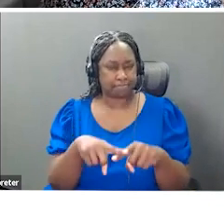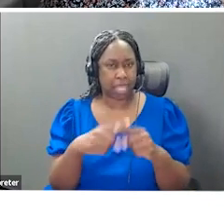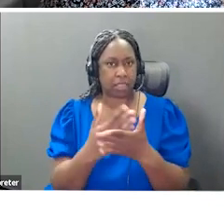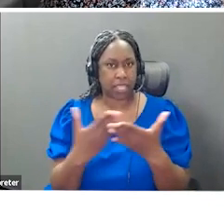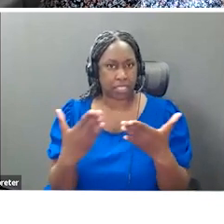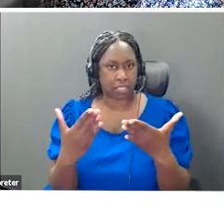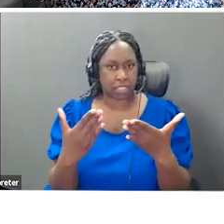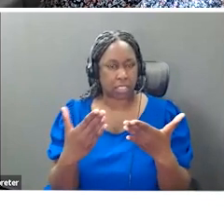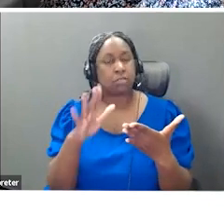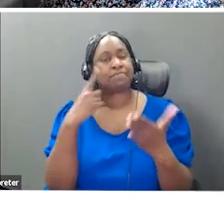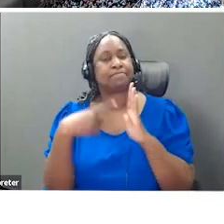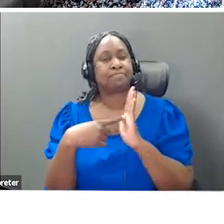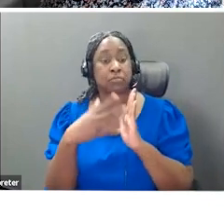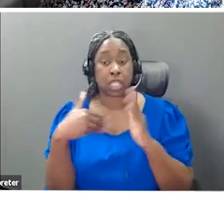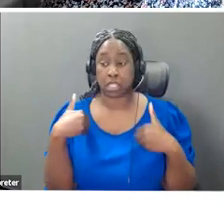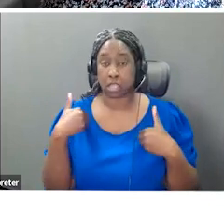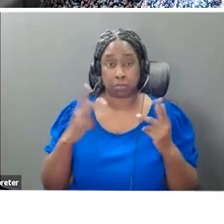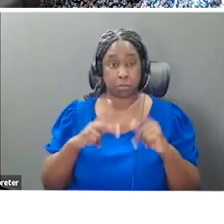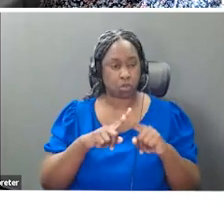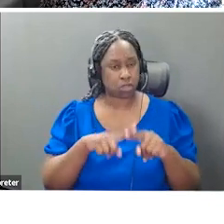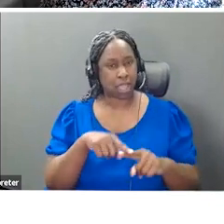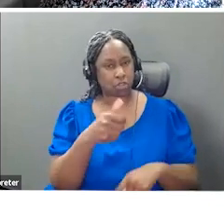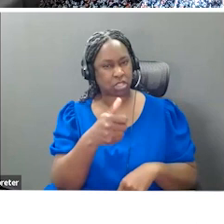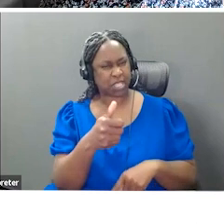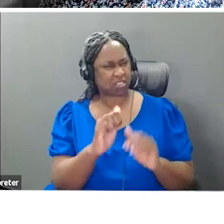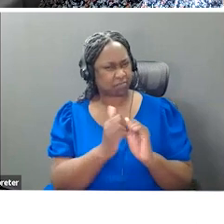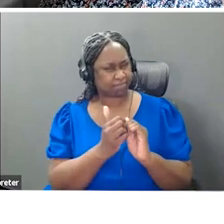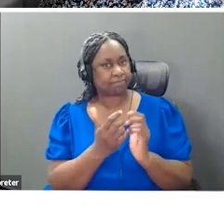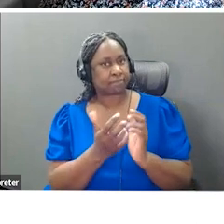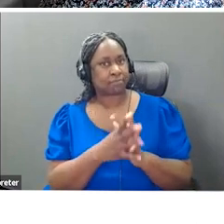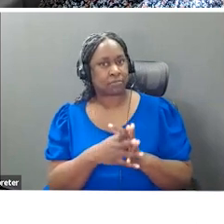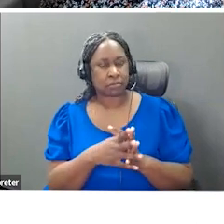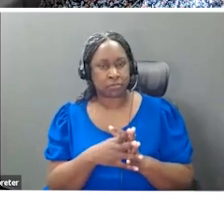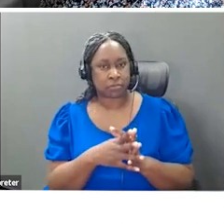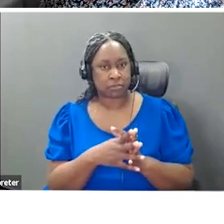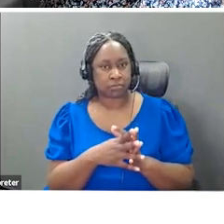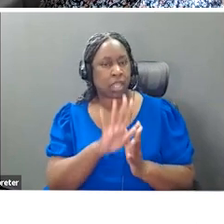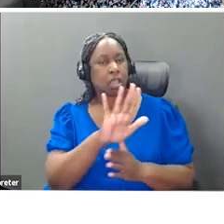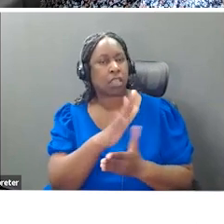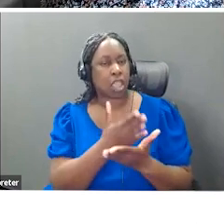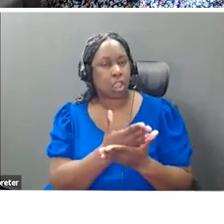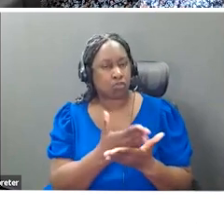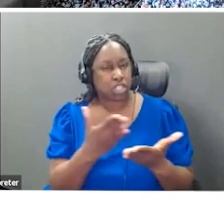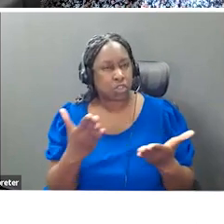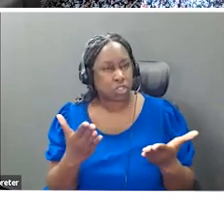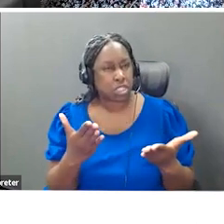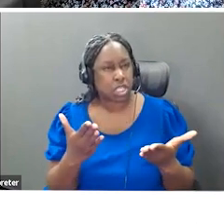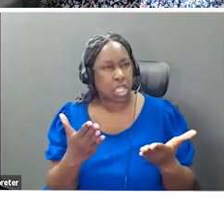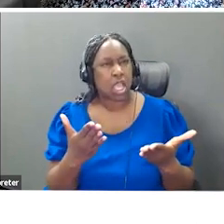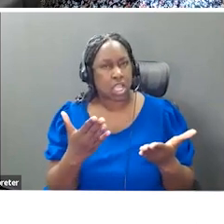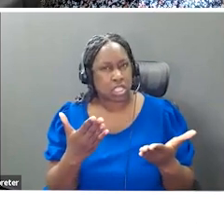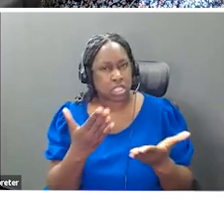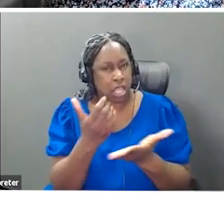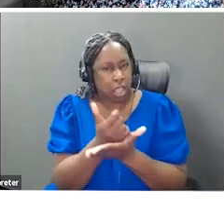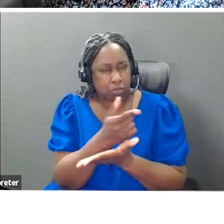have young people rely on themselves and bring their own resources to solutions. And so I think that the